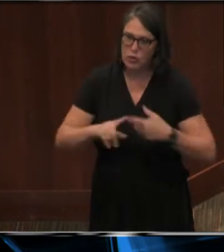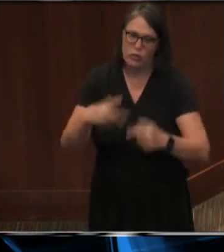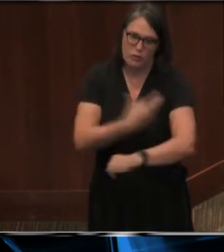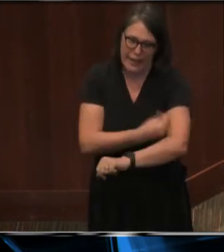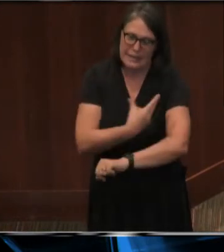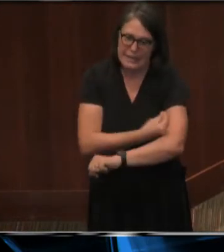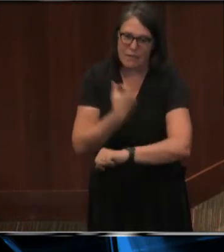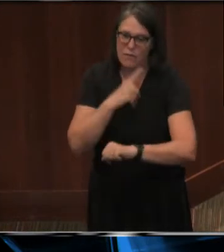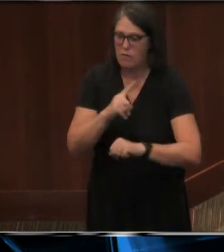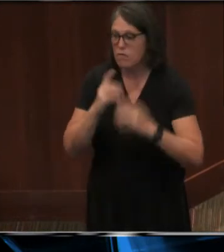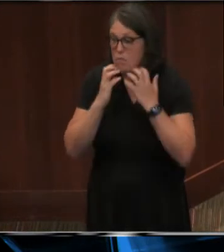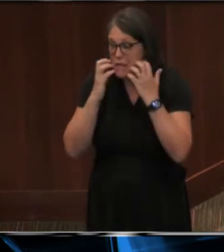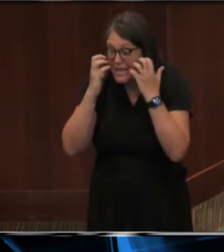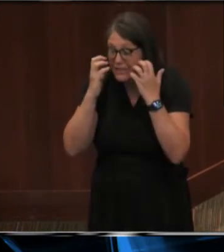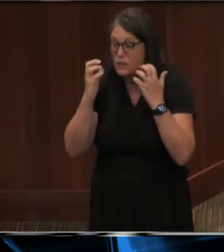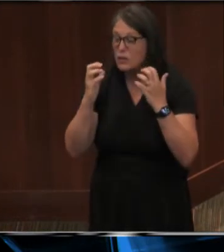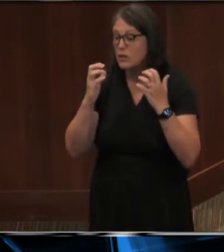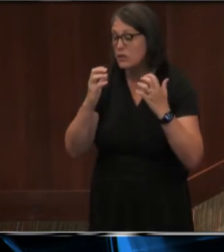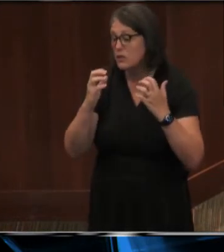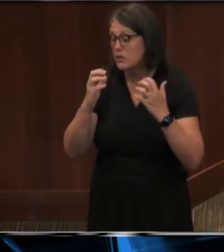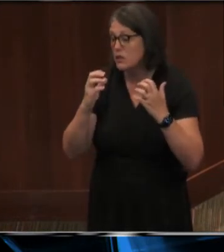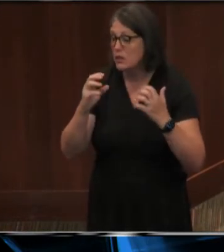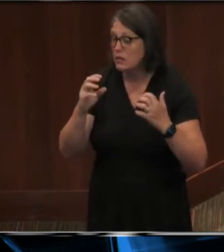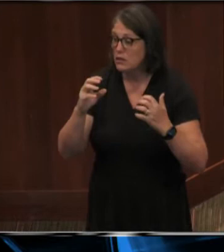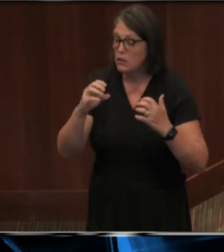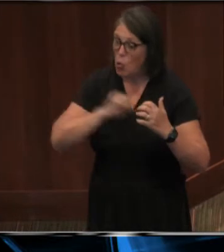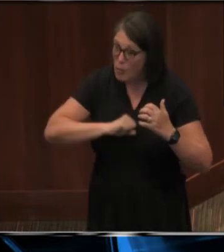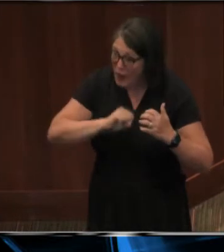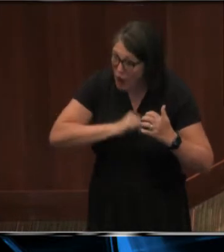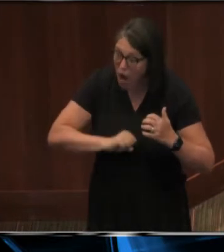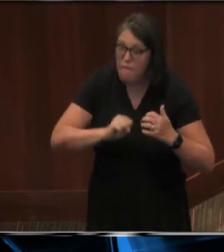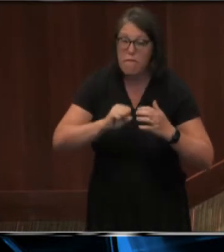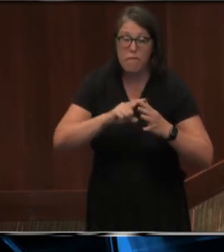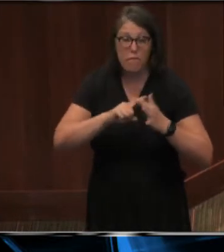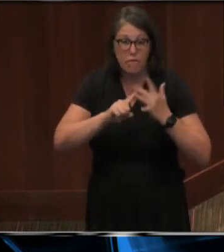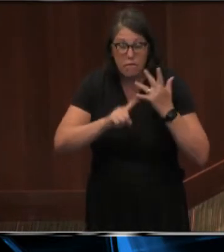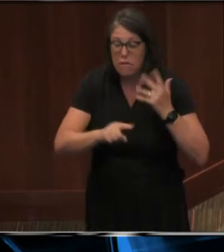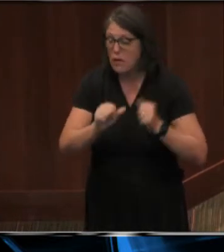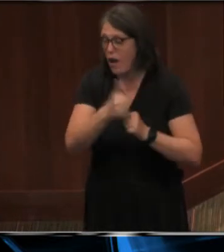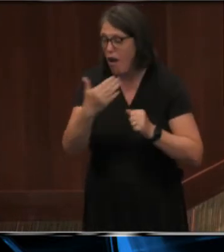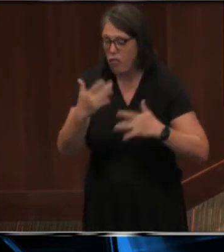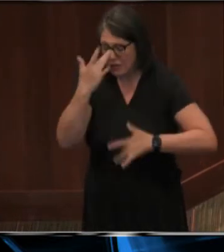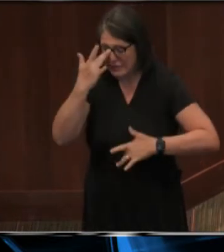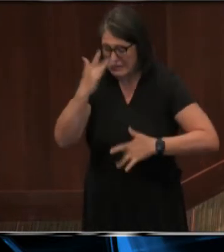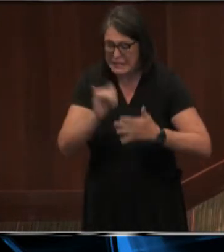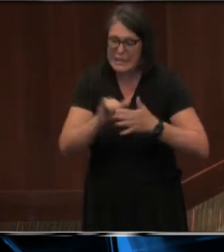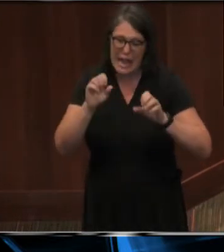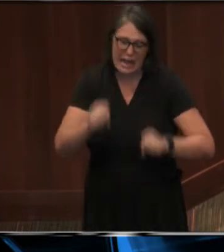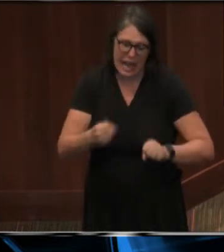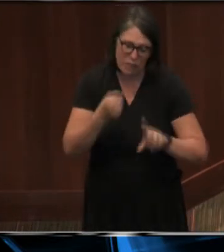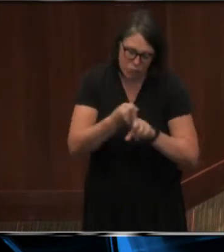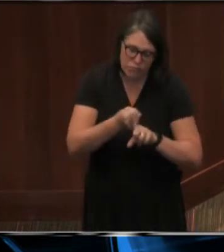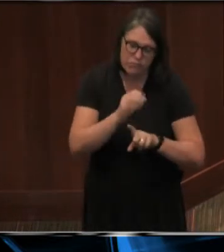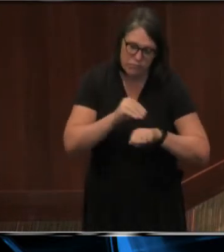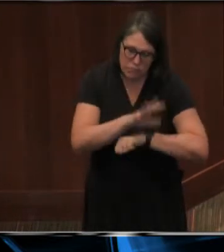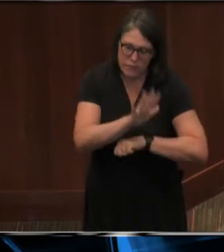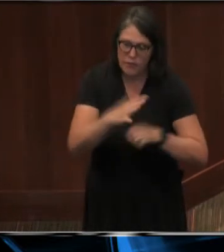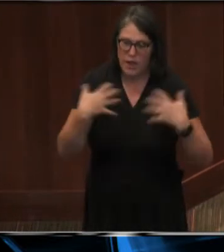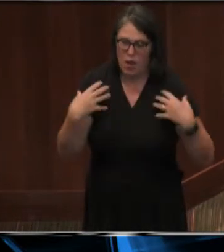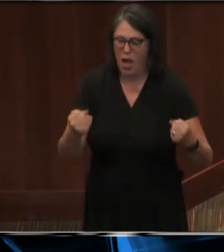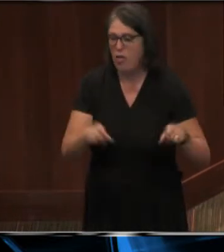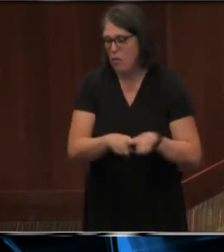other pertussis respiratory infections and things that could really impact their health, but also the influenza